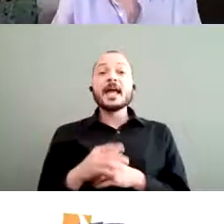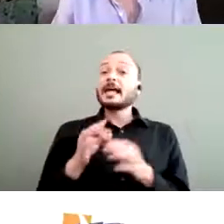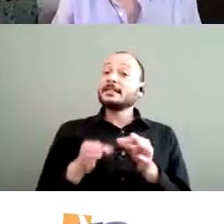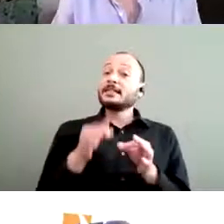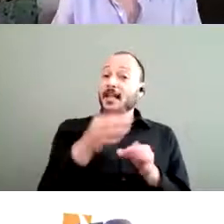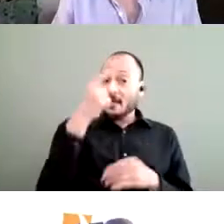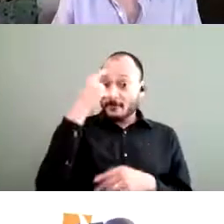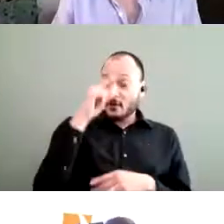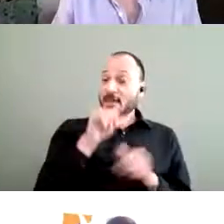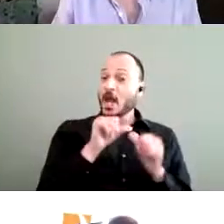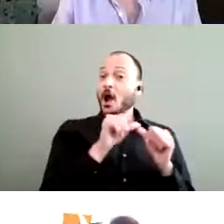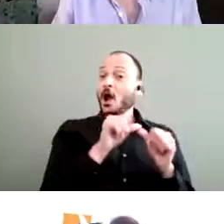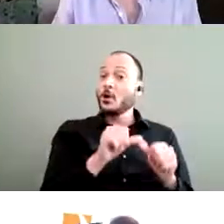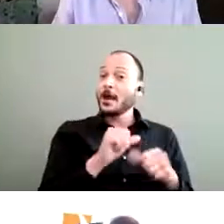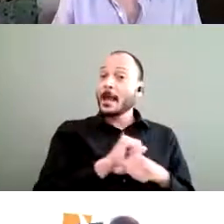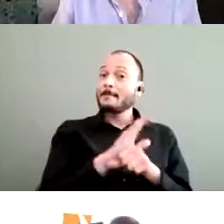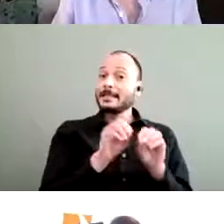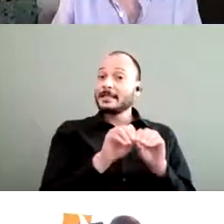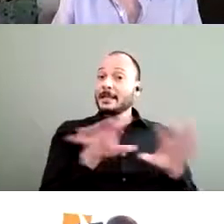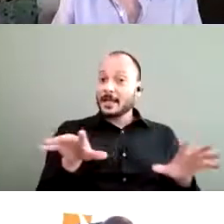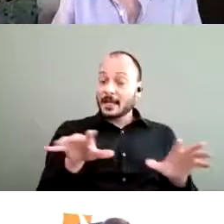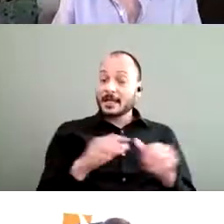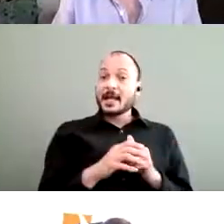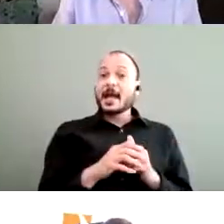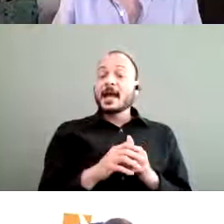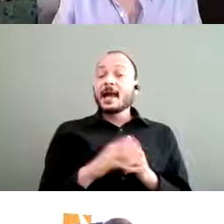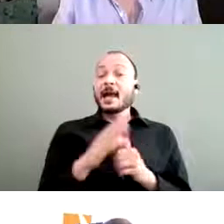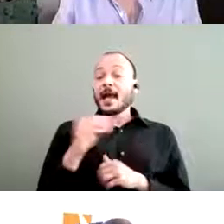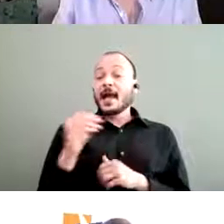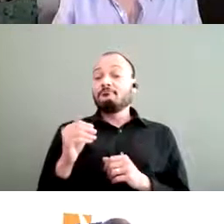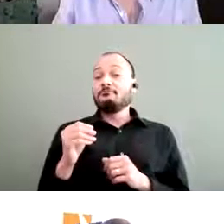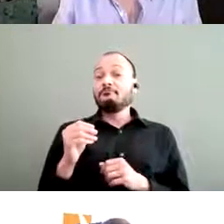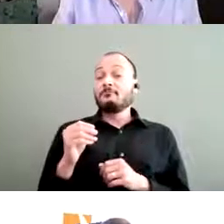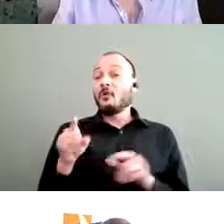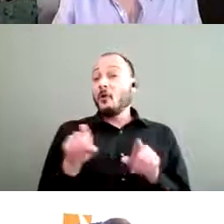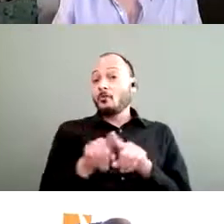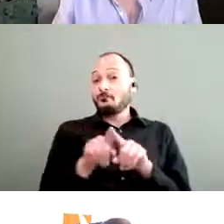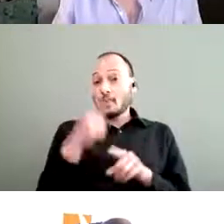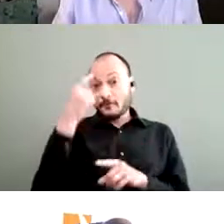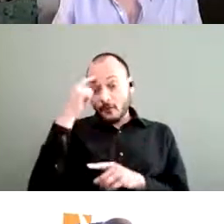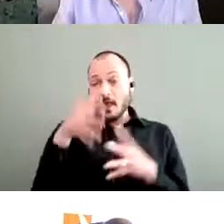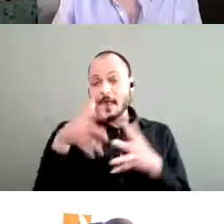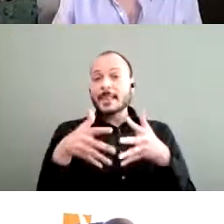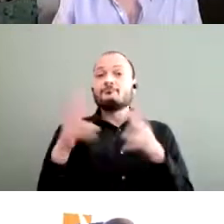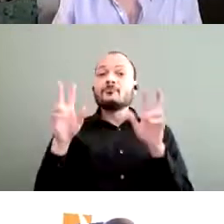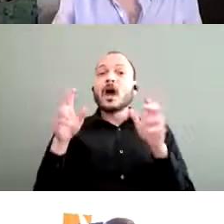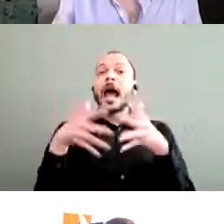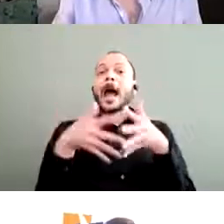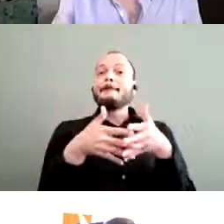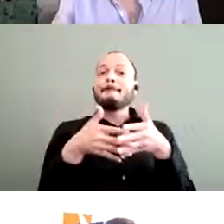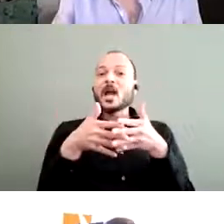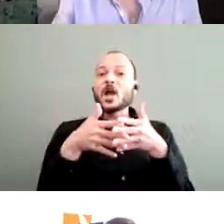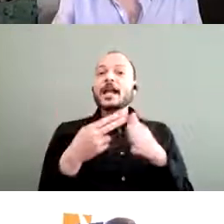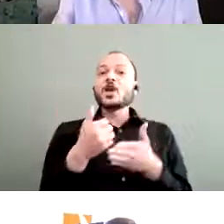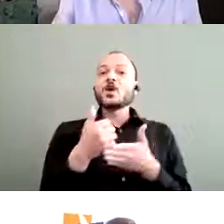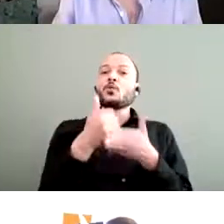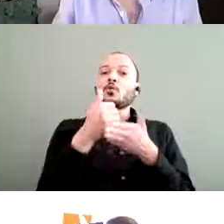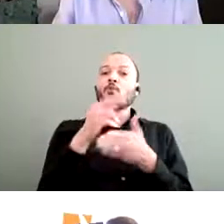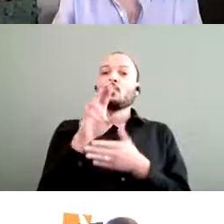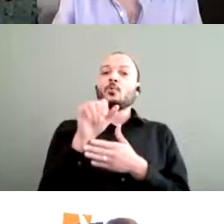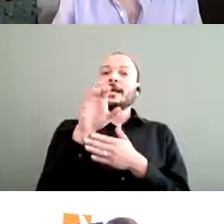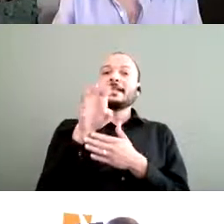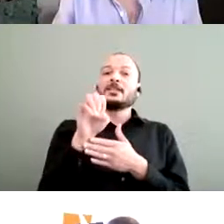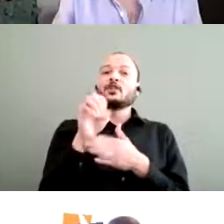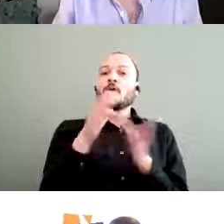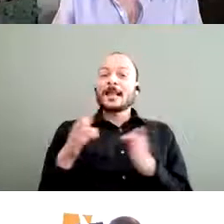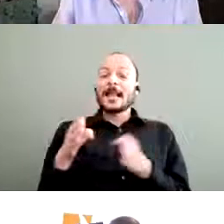ongoing pandemic and in a large part because of the American Rescue Plan that was introduced in early